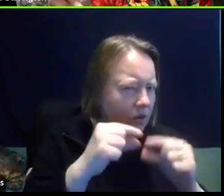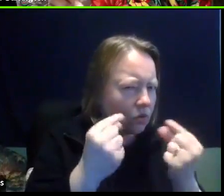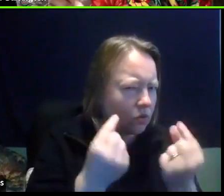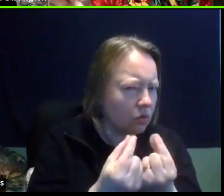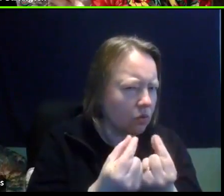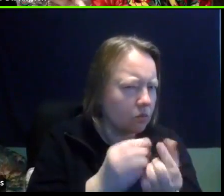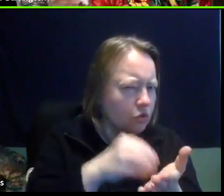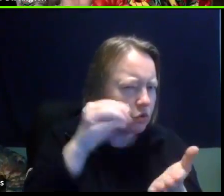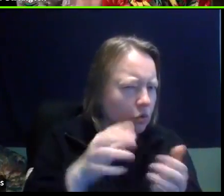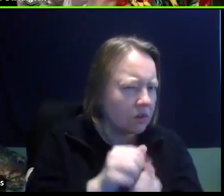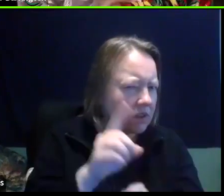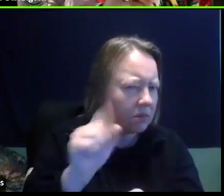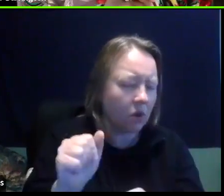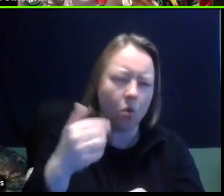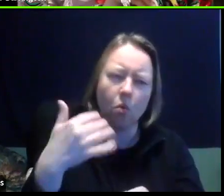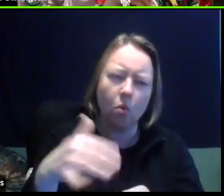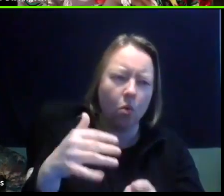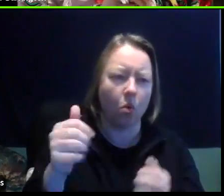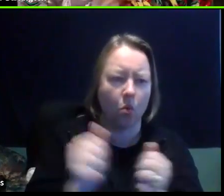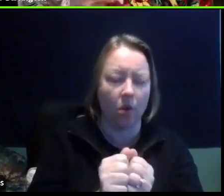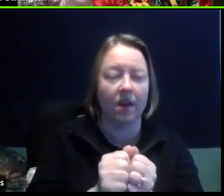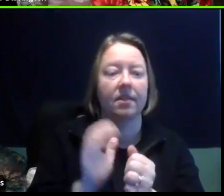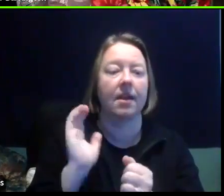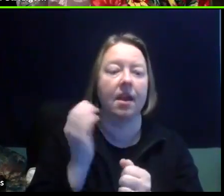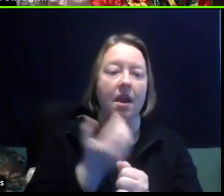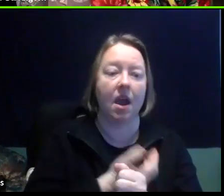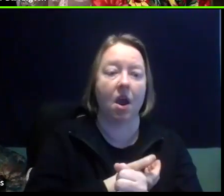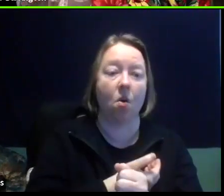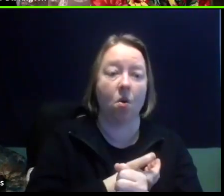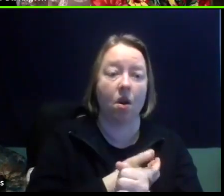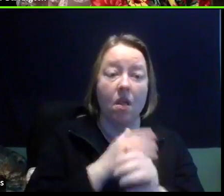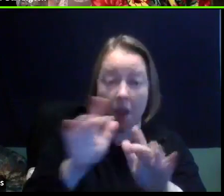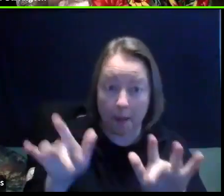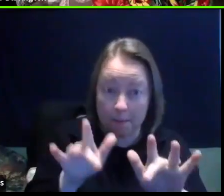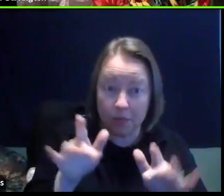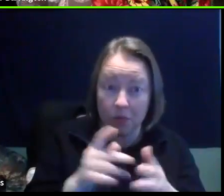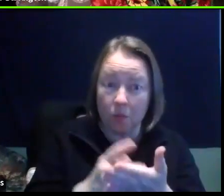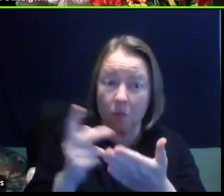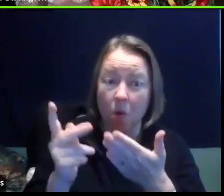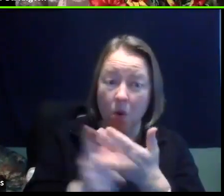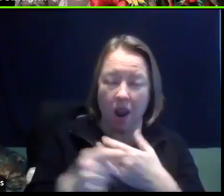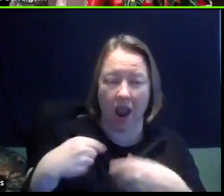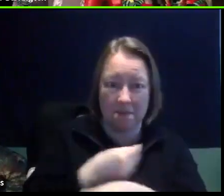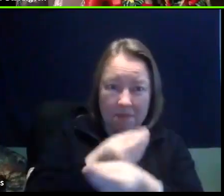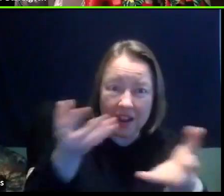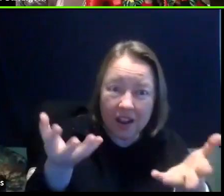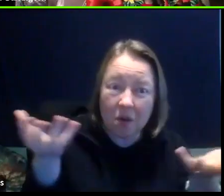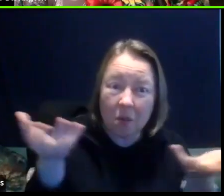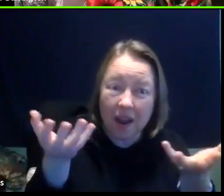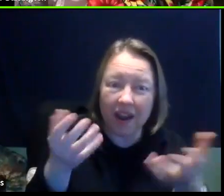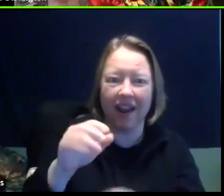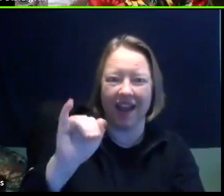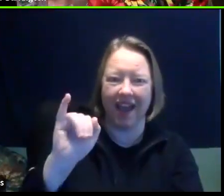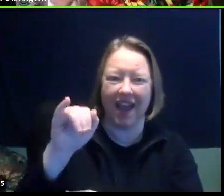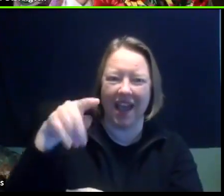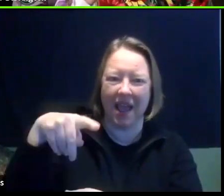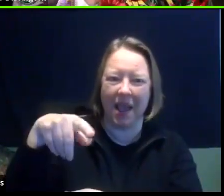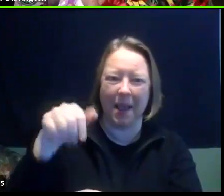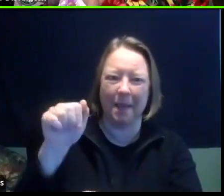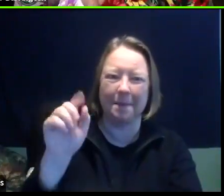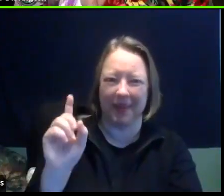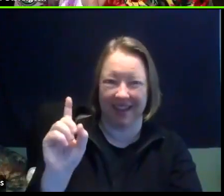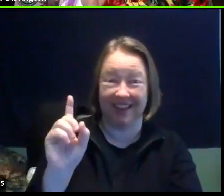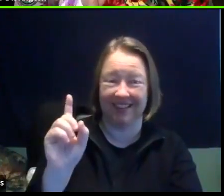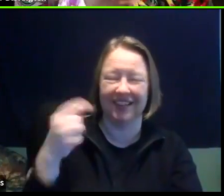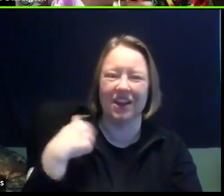Wow. With our computer program that we have, we give away iPads, and to see a micro